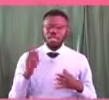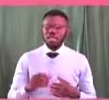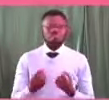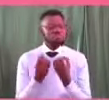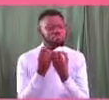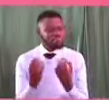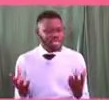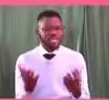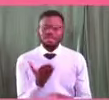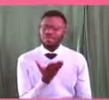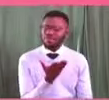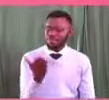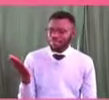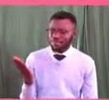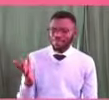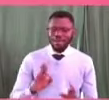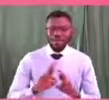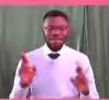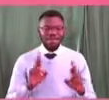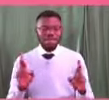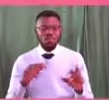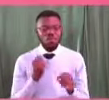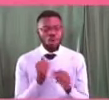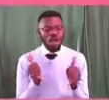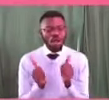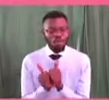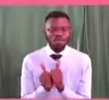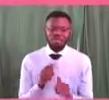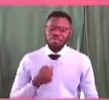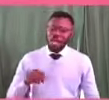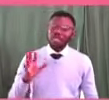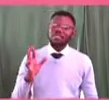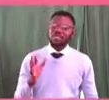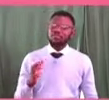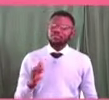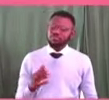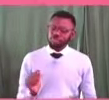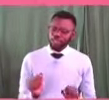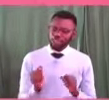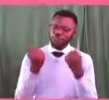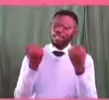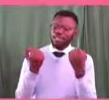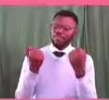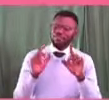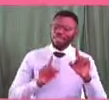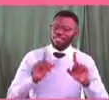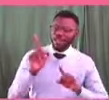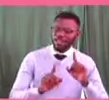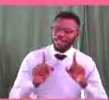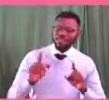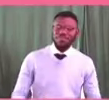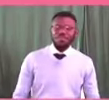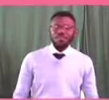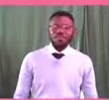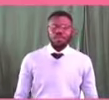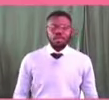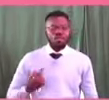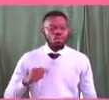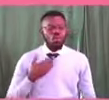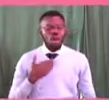prepared to walk with us the journey of saving so that we can also